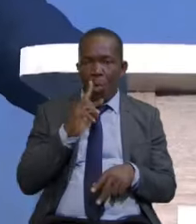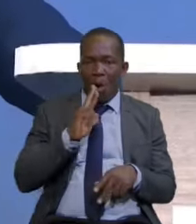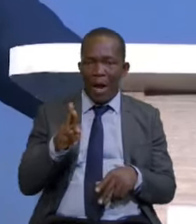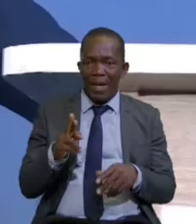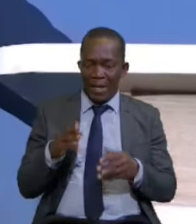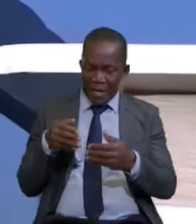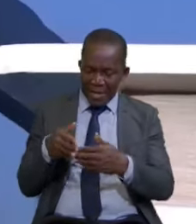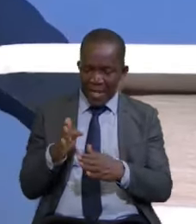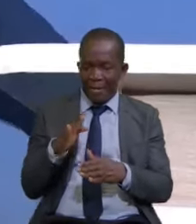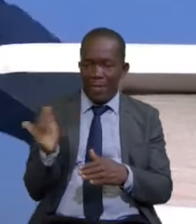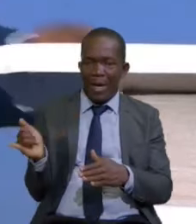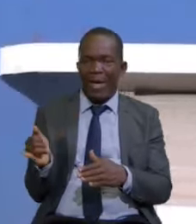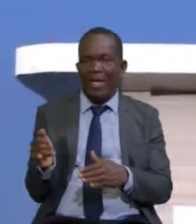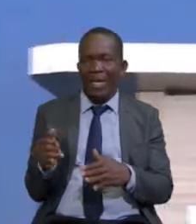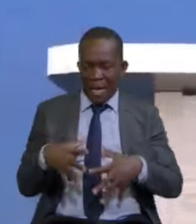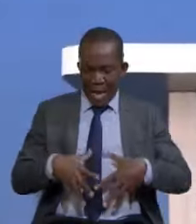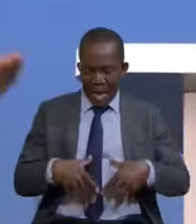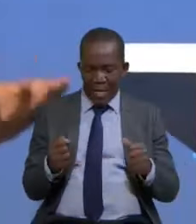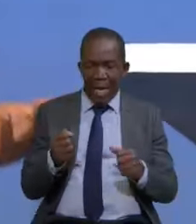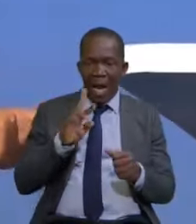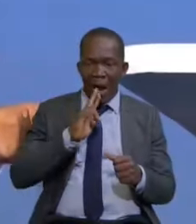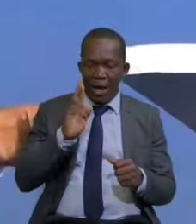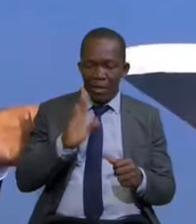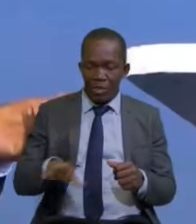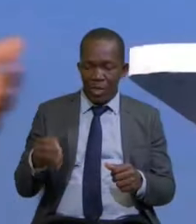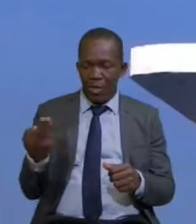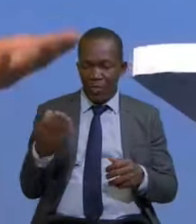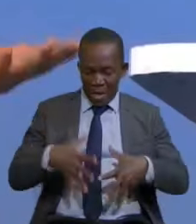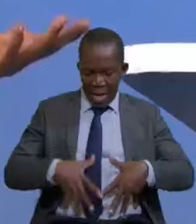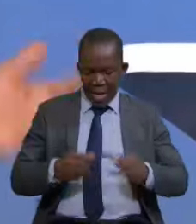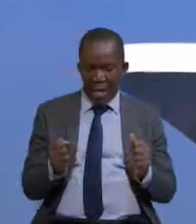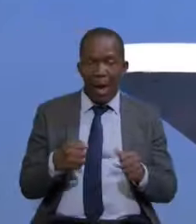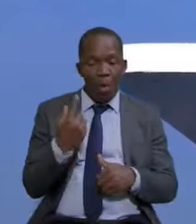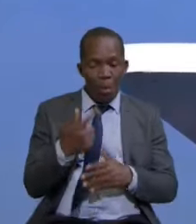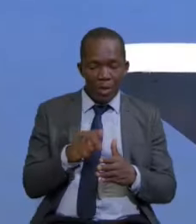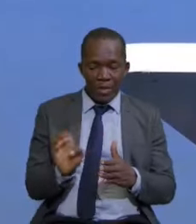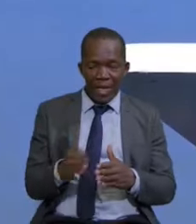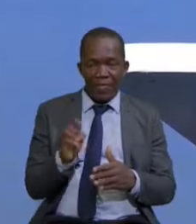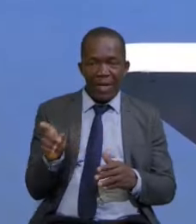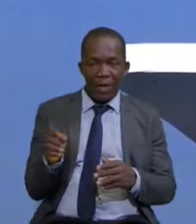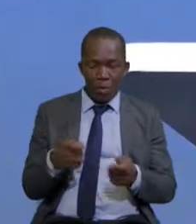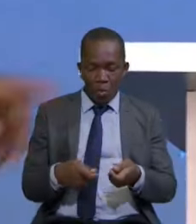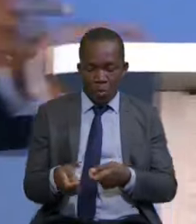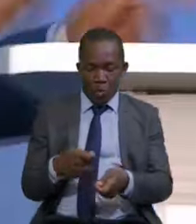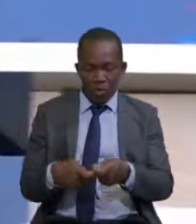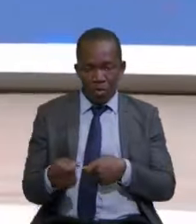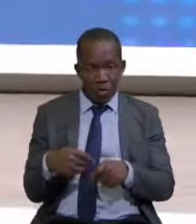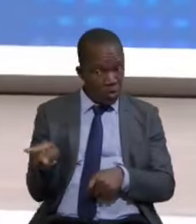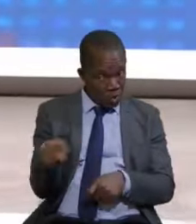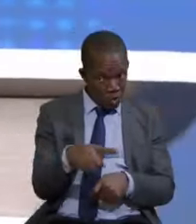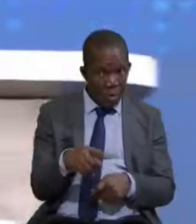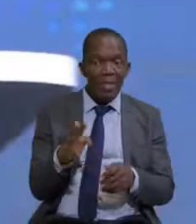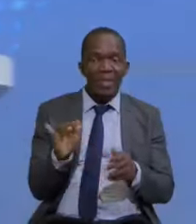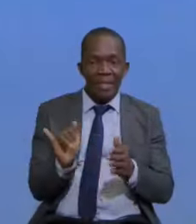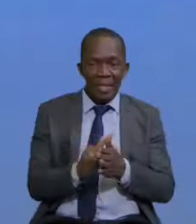and animosity. Whoever controls you, whatever controls you, is your Lord,